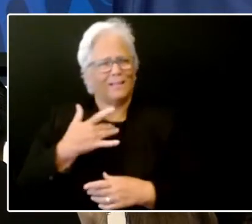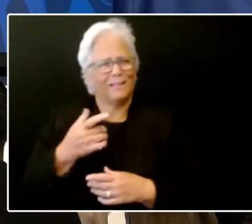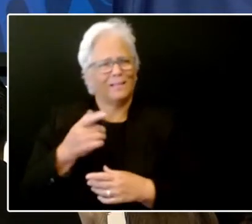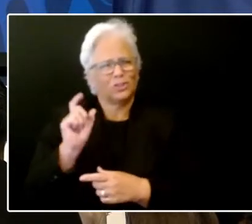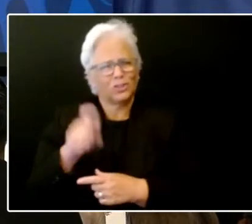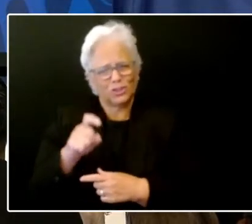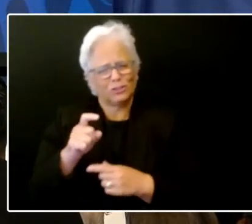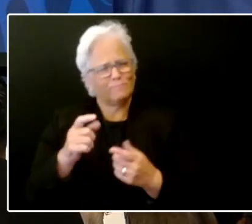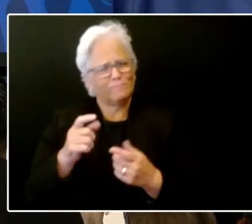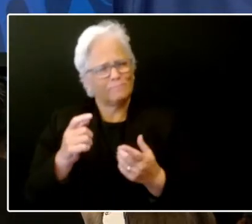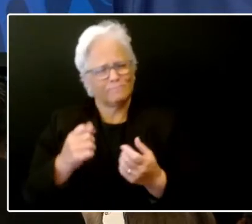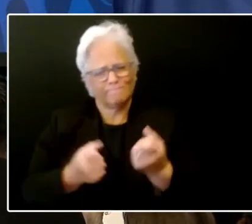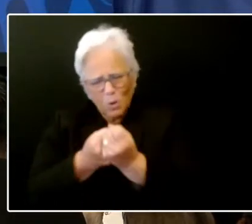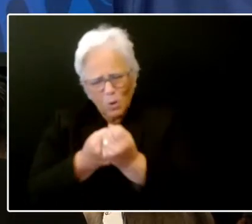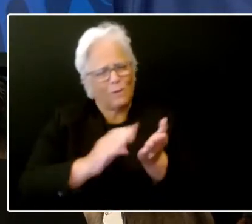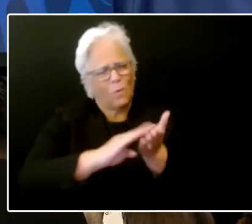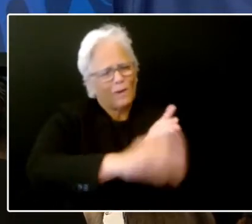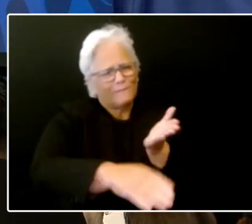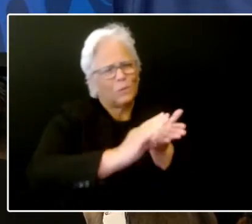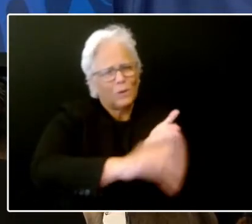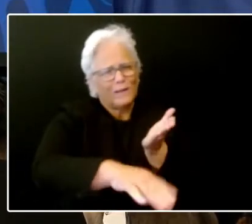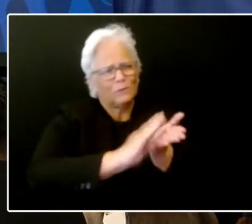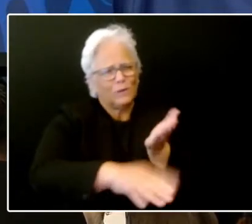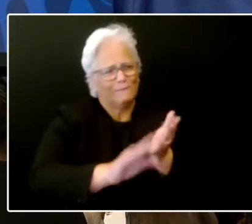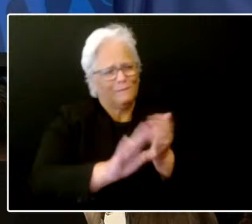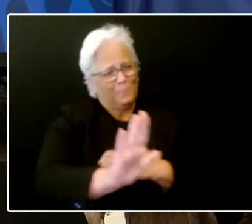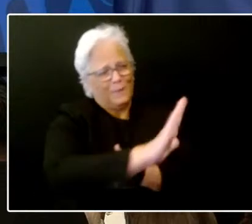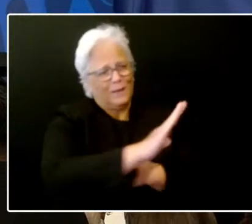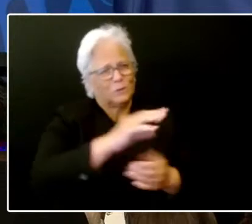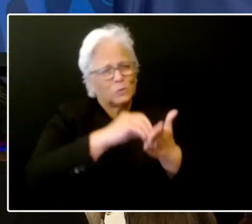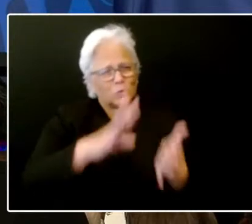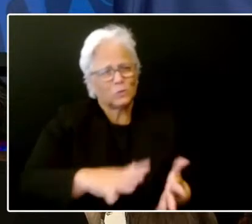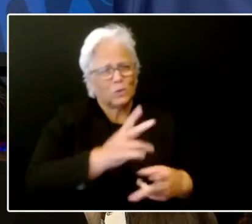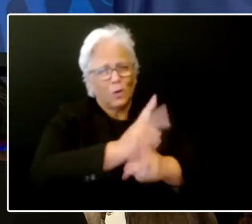hate. On the other hand, the former president